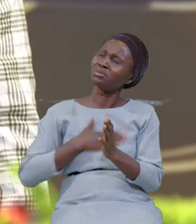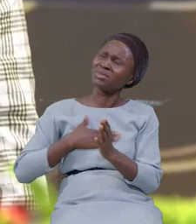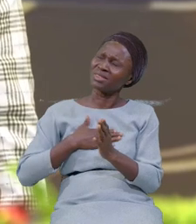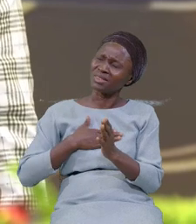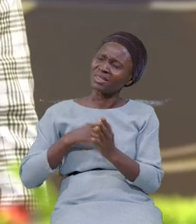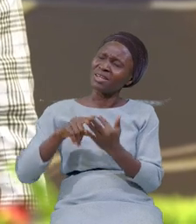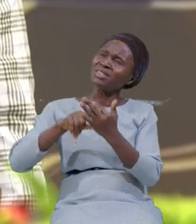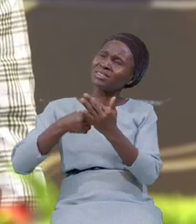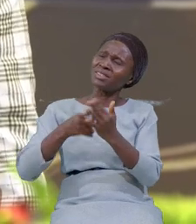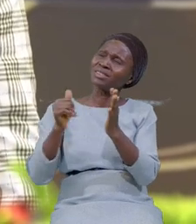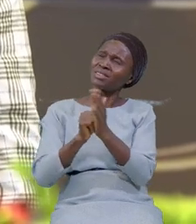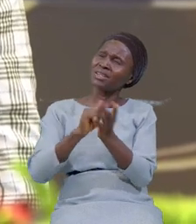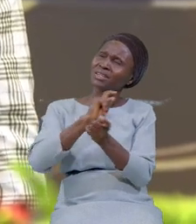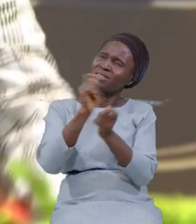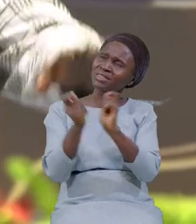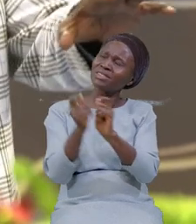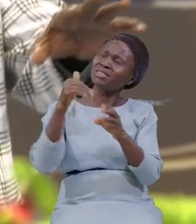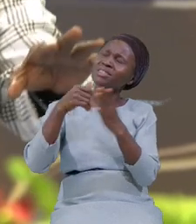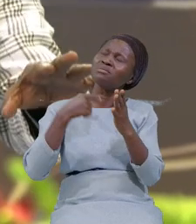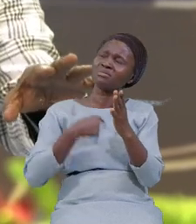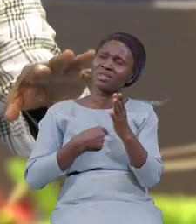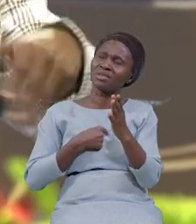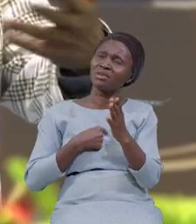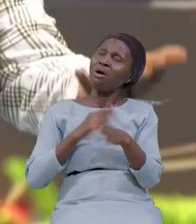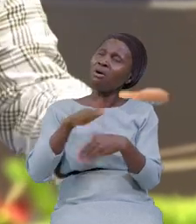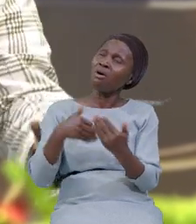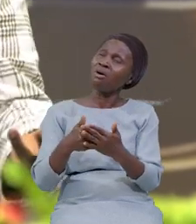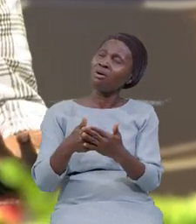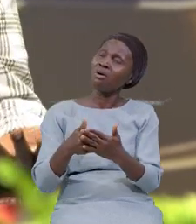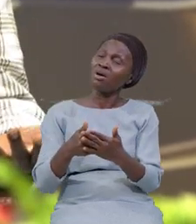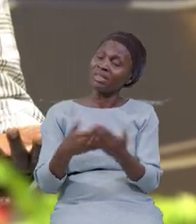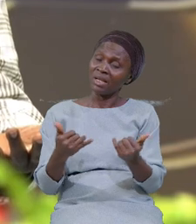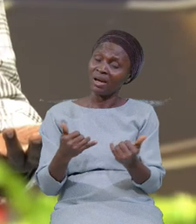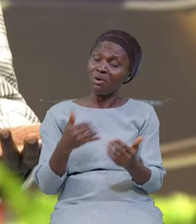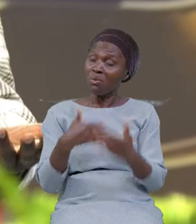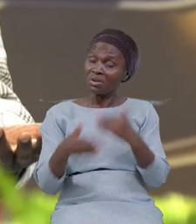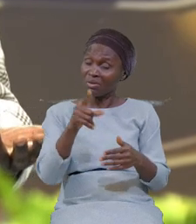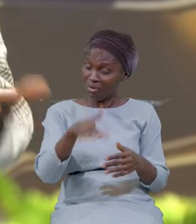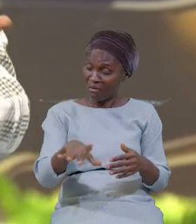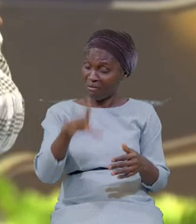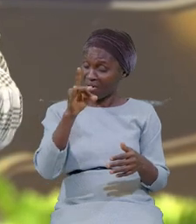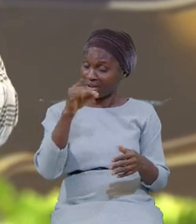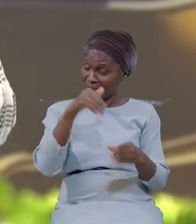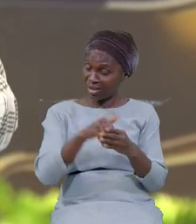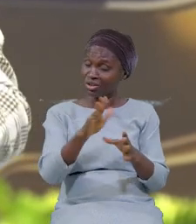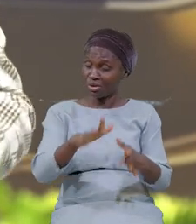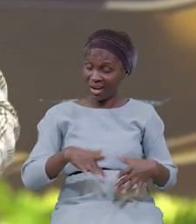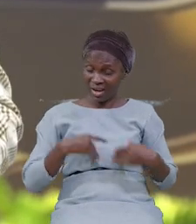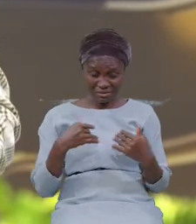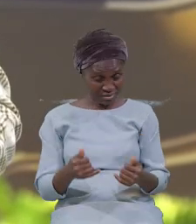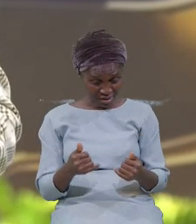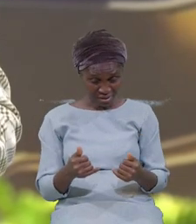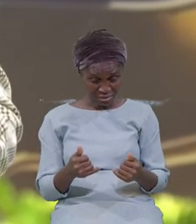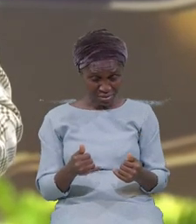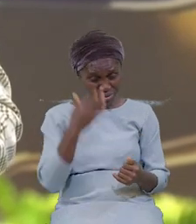Start that change in me. All those areas you have discovered now, start the